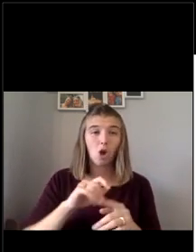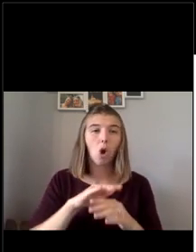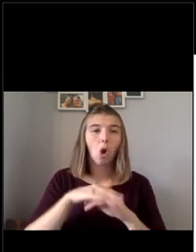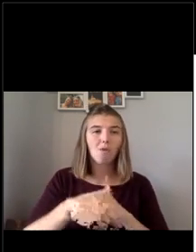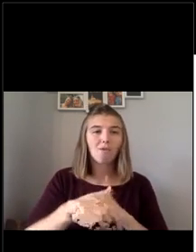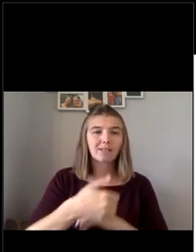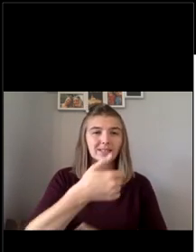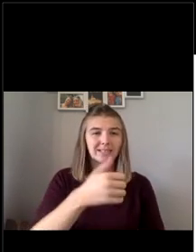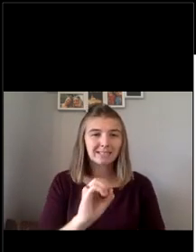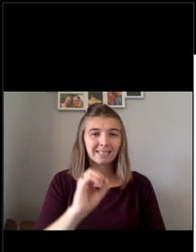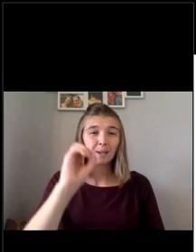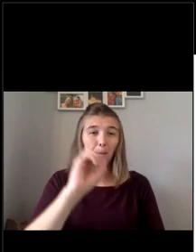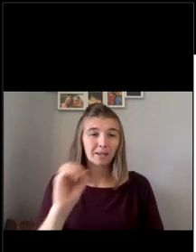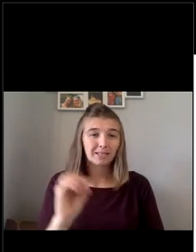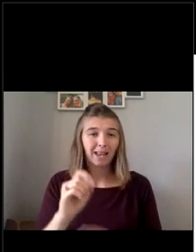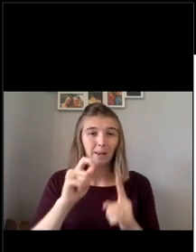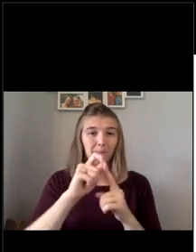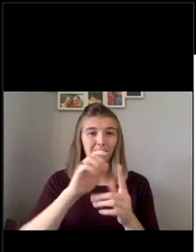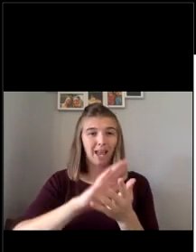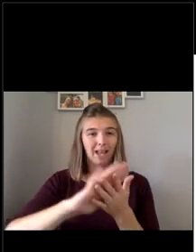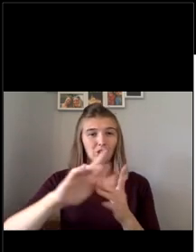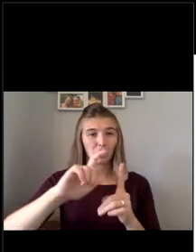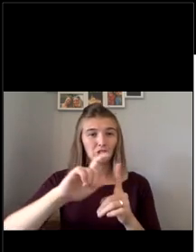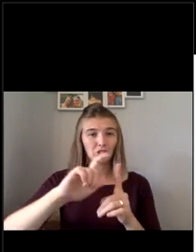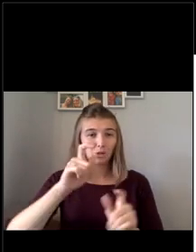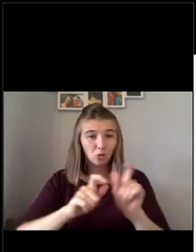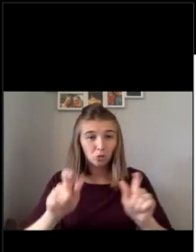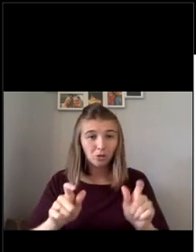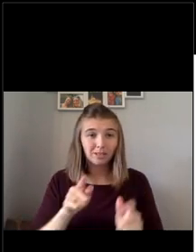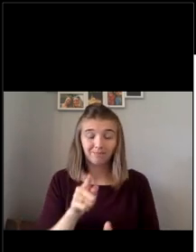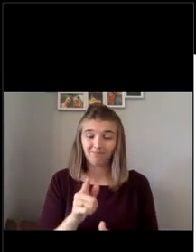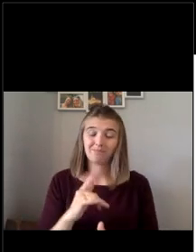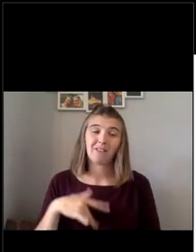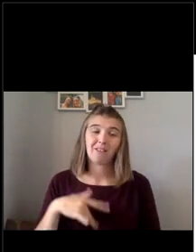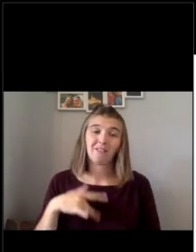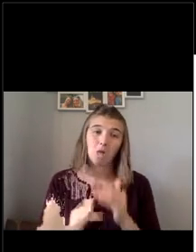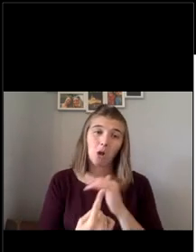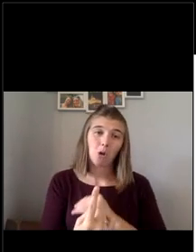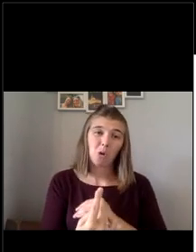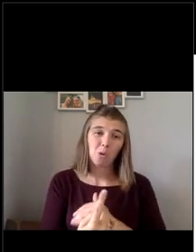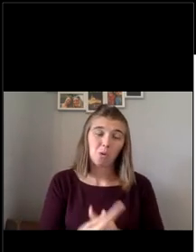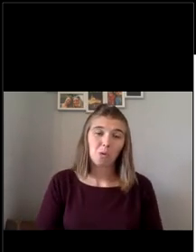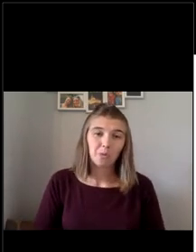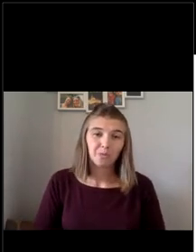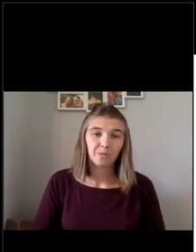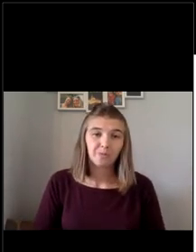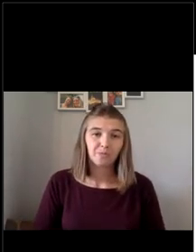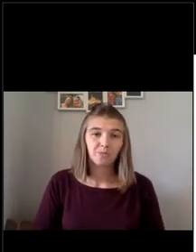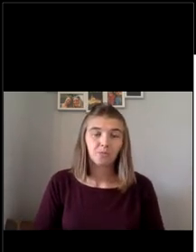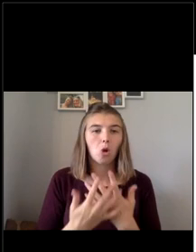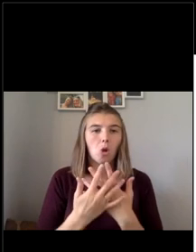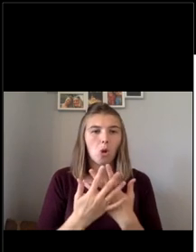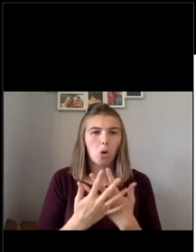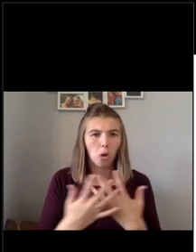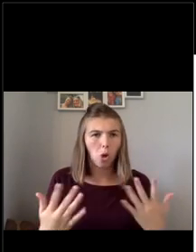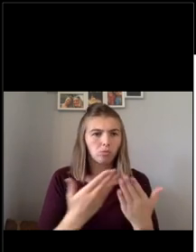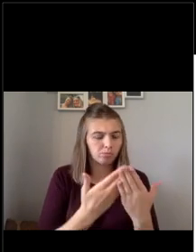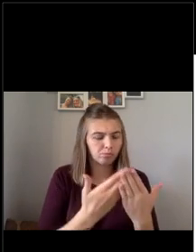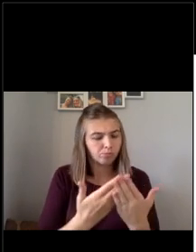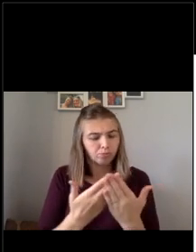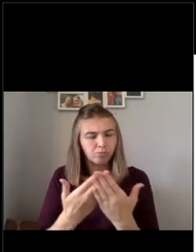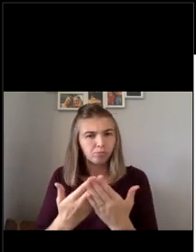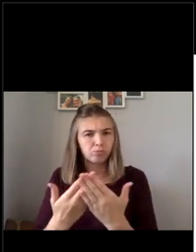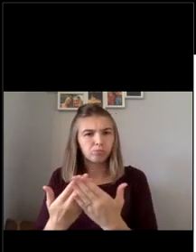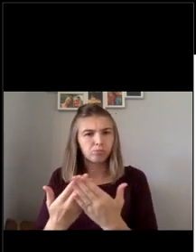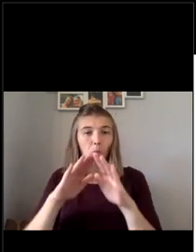students feel alone. And a lot of similar studies done across the globe has shown that this is becoming a